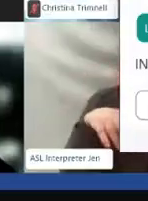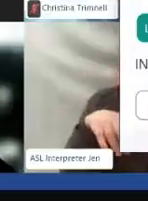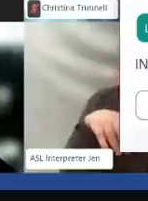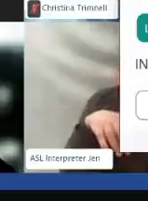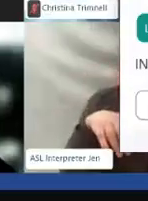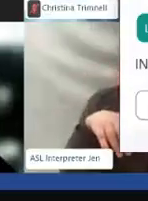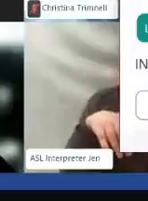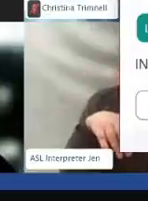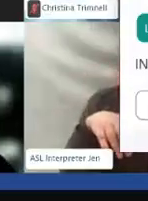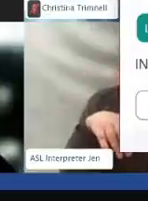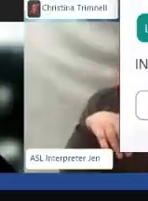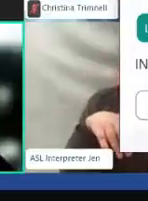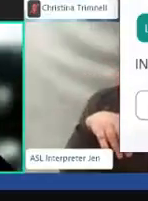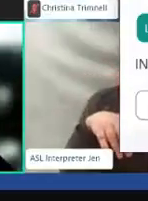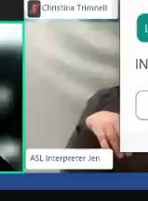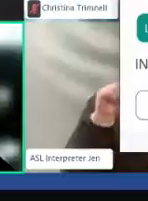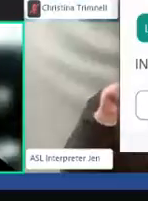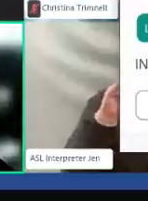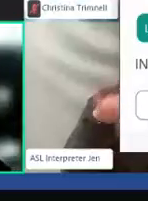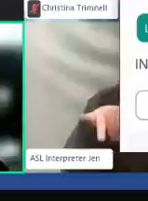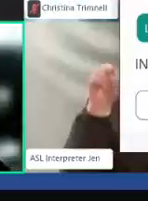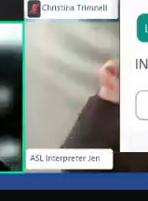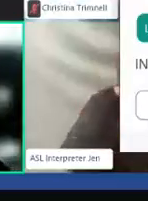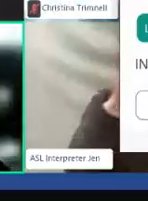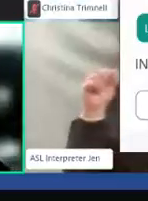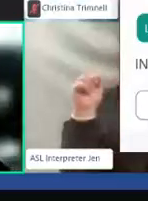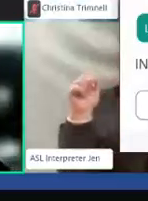Amy, This is Amy, yes.